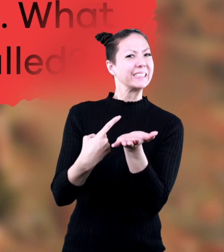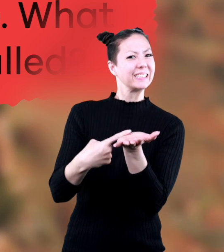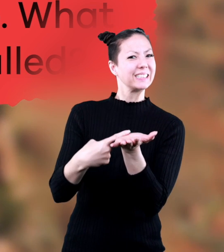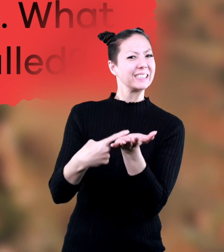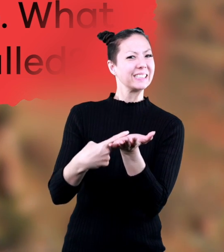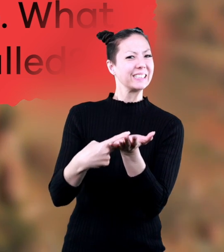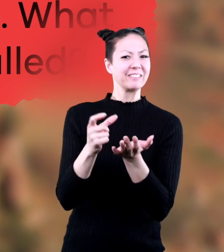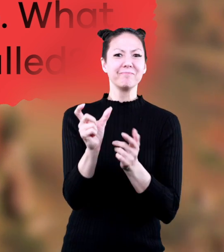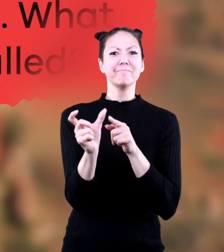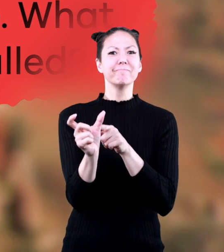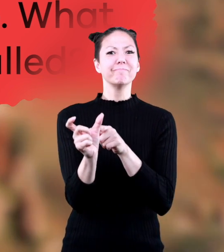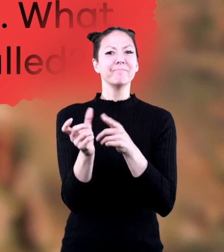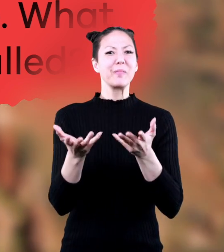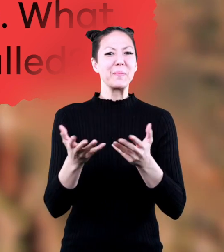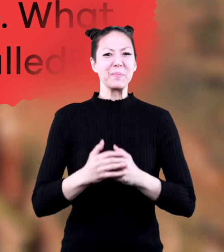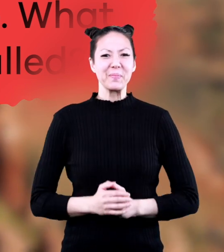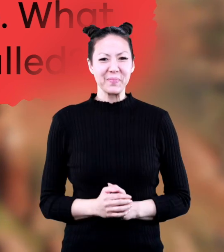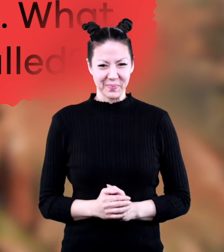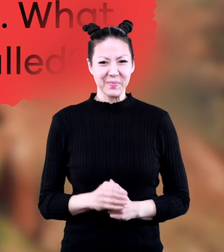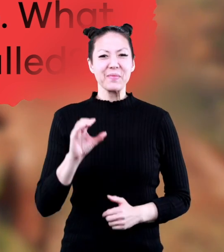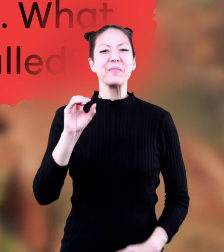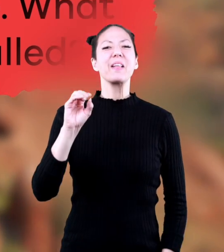that area usually called?